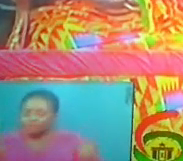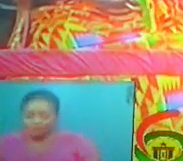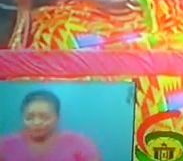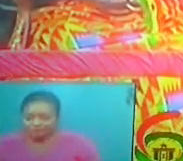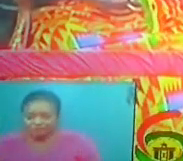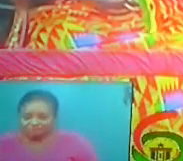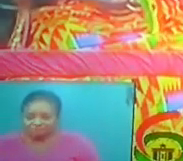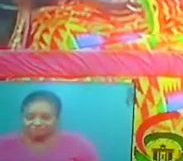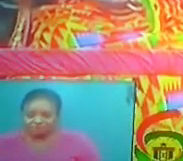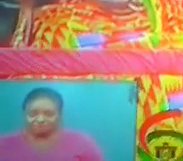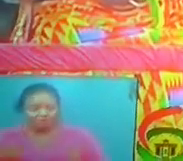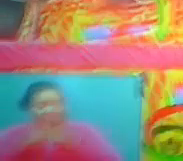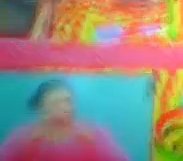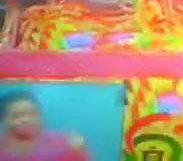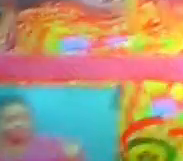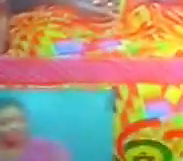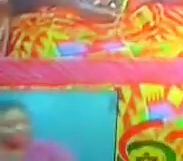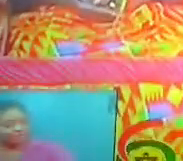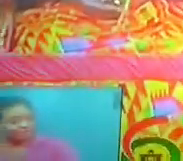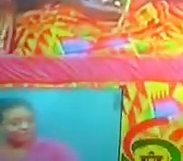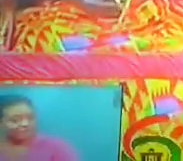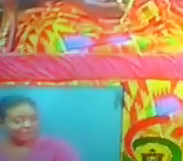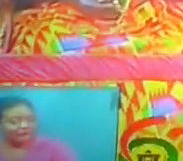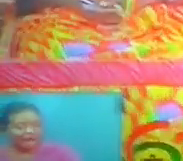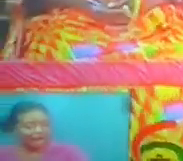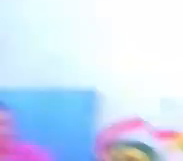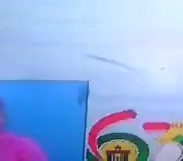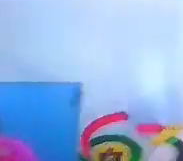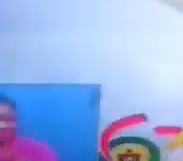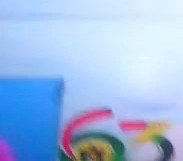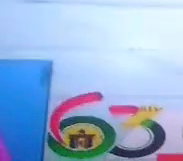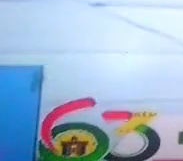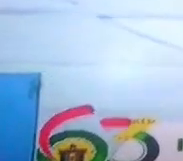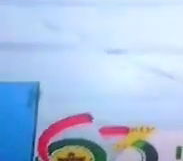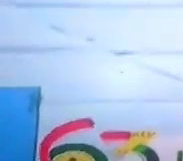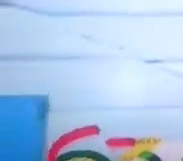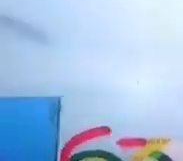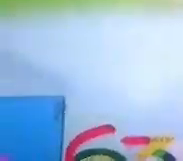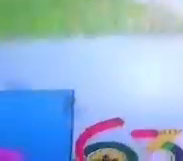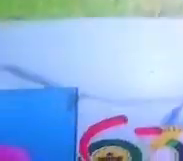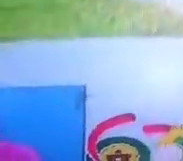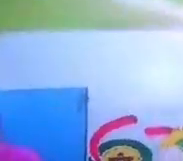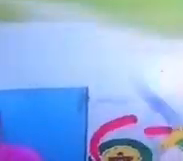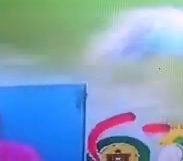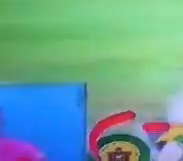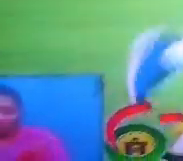So at this level, you as a physical trainer on this stage, you come and do whatever you feel like